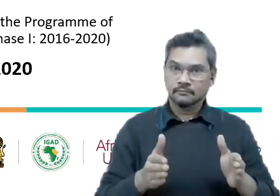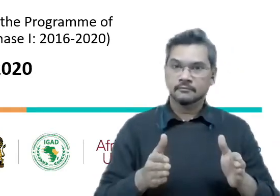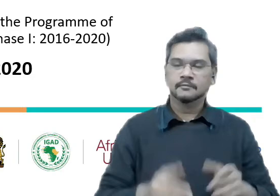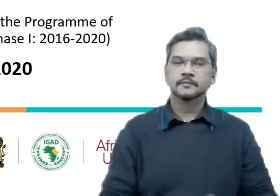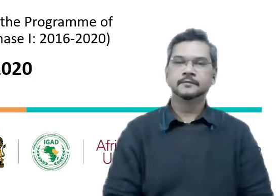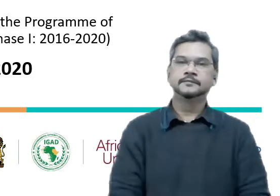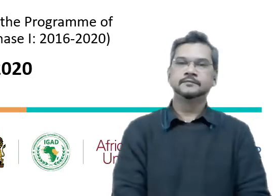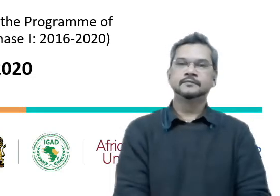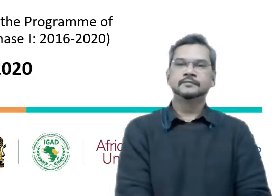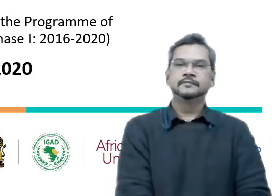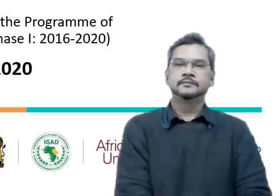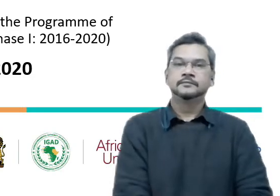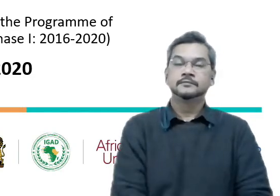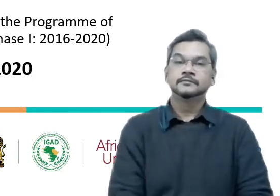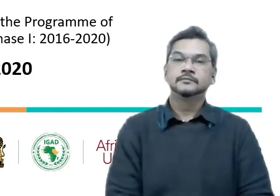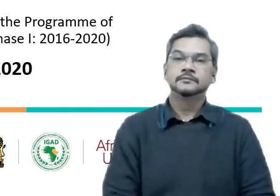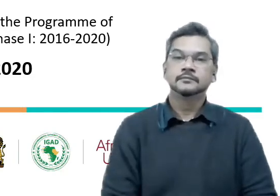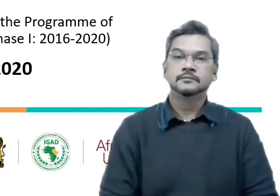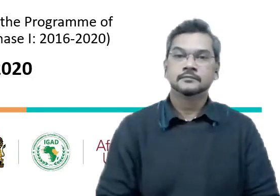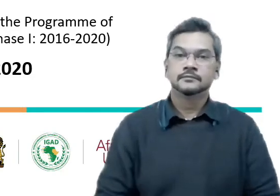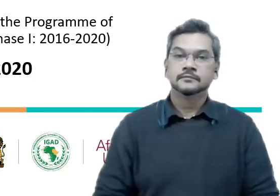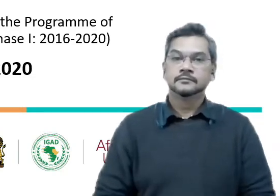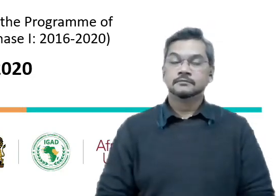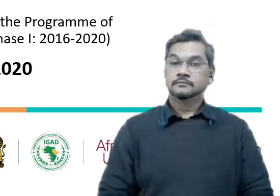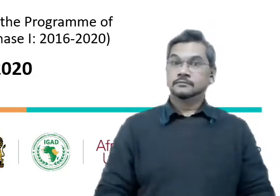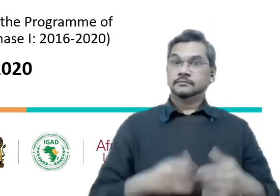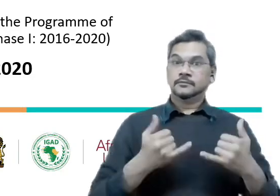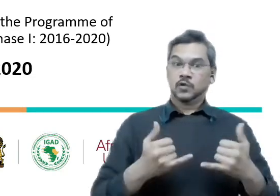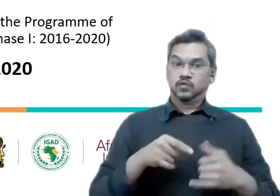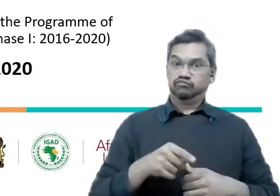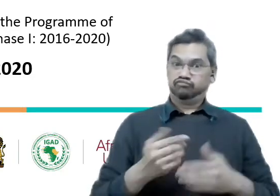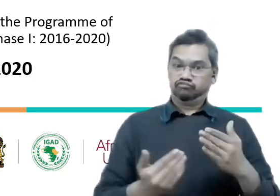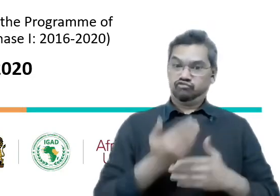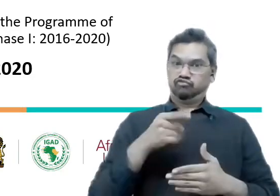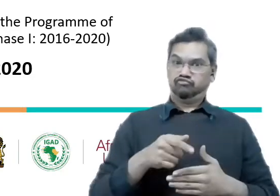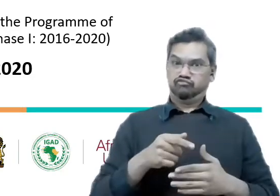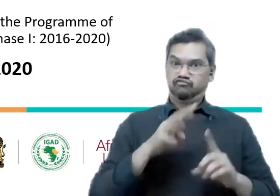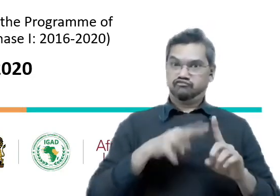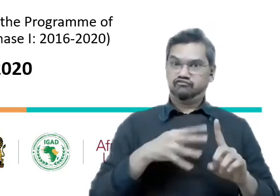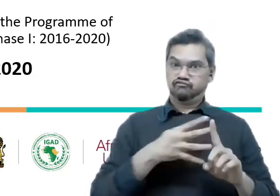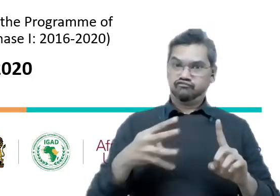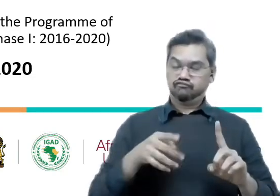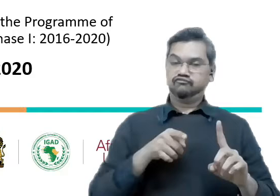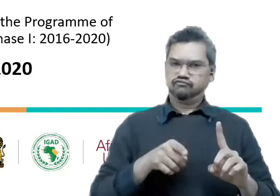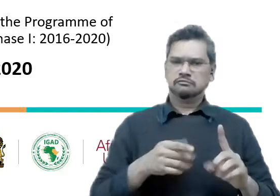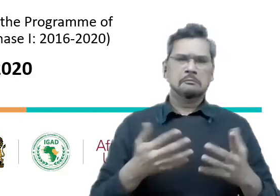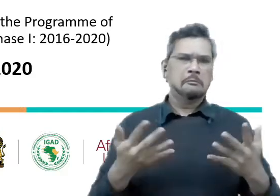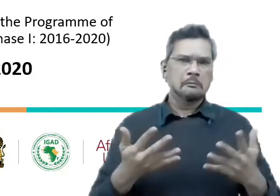before coming to the new matrix, let me just take you briefly through what was done so